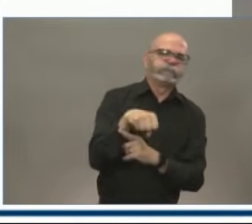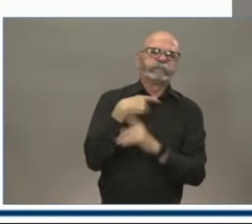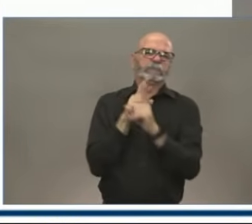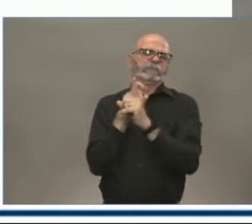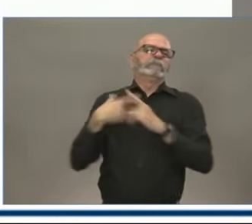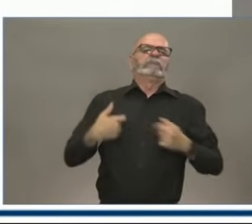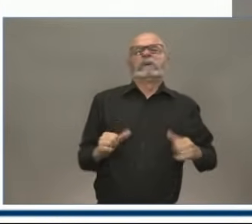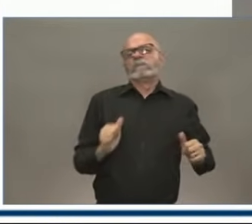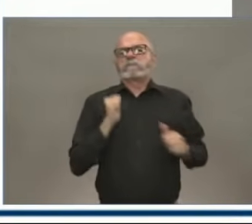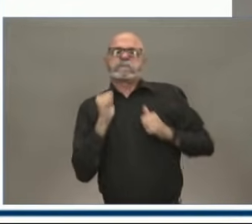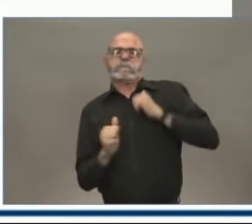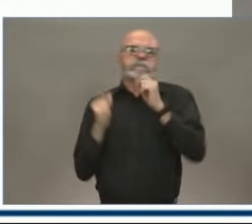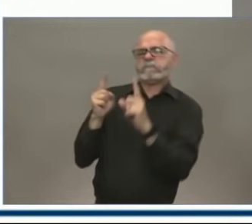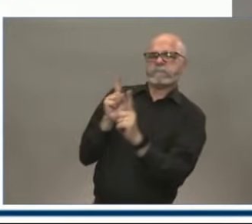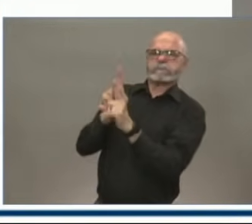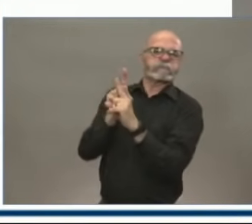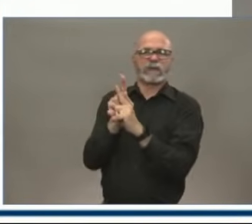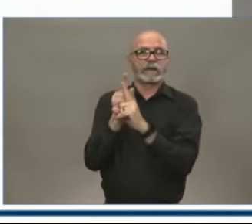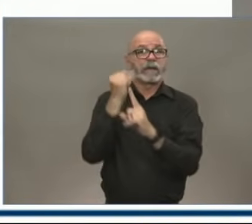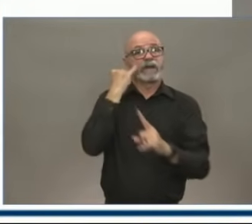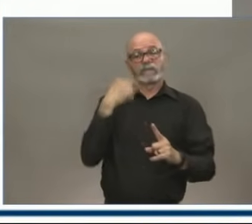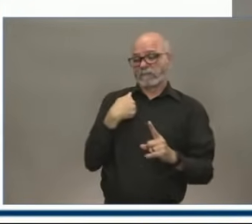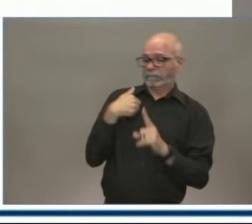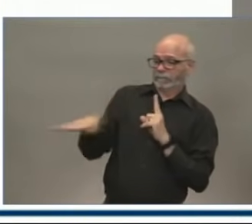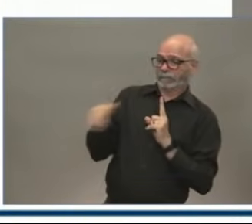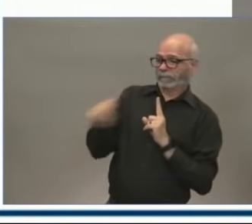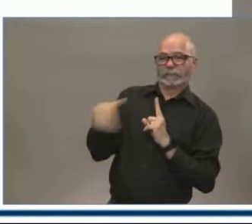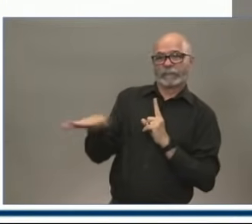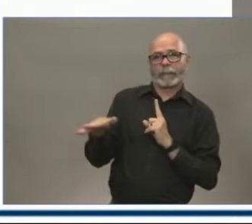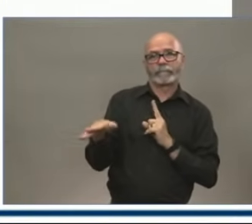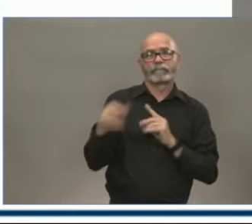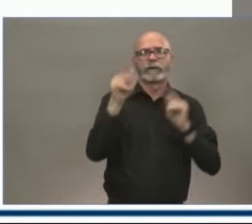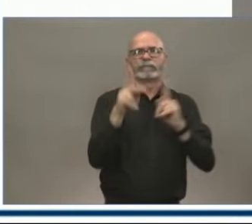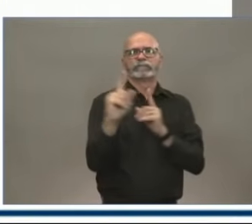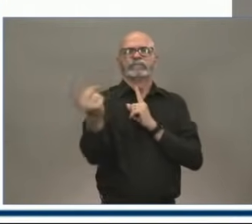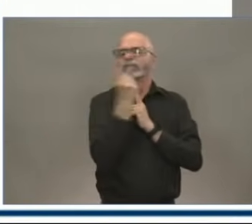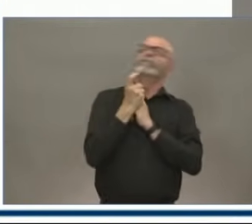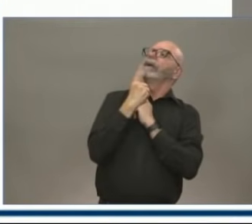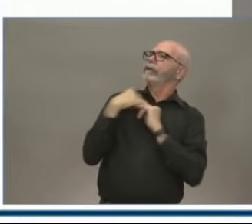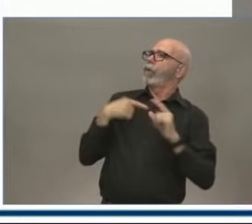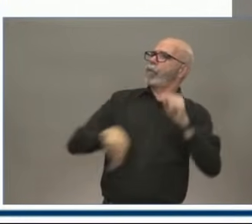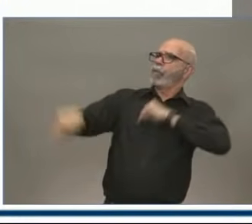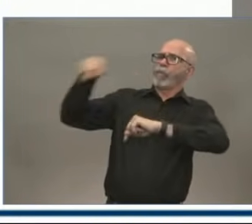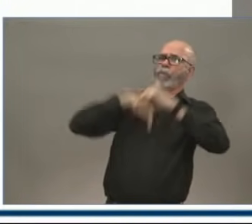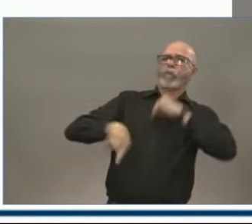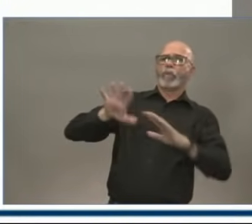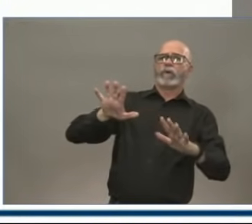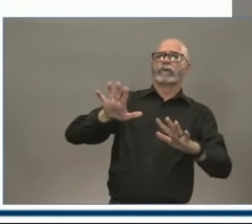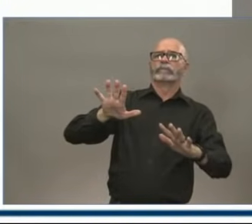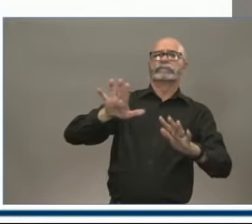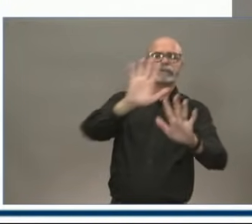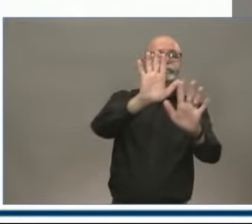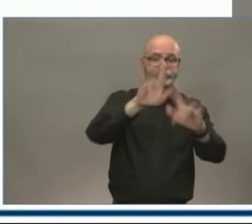forcefully asked to go away, you need to stop. And that's my rant on masking.